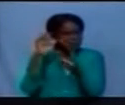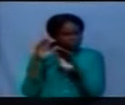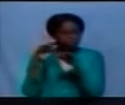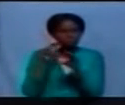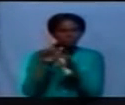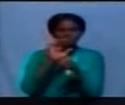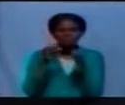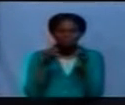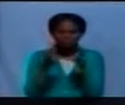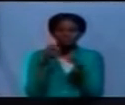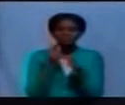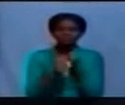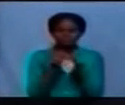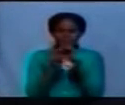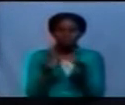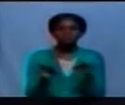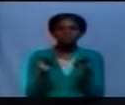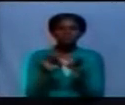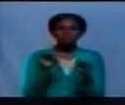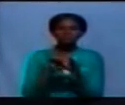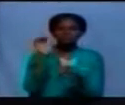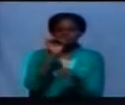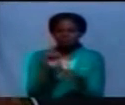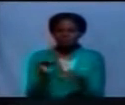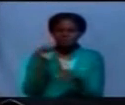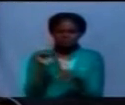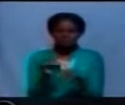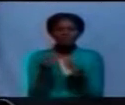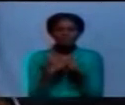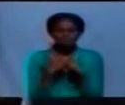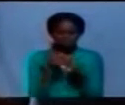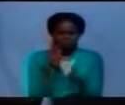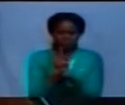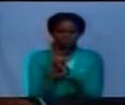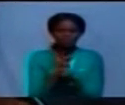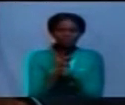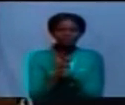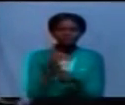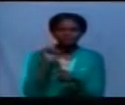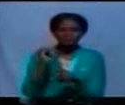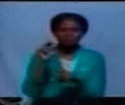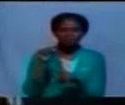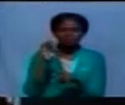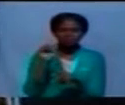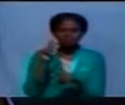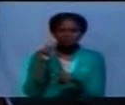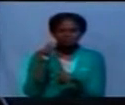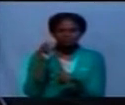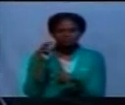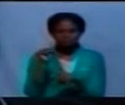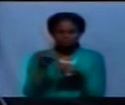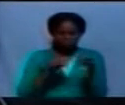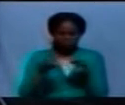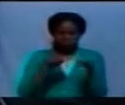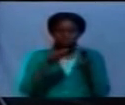ratio, which was a key instrument that the central bank used to contain the escalating inflation, could have been brought to manageable